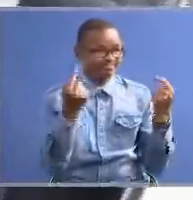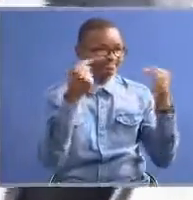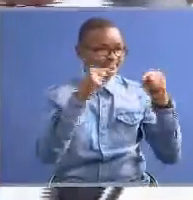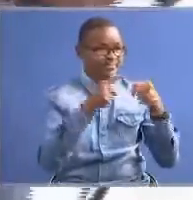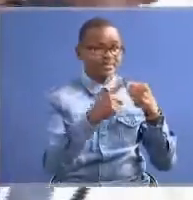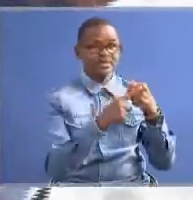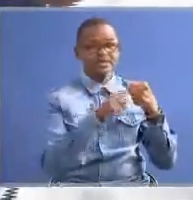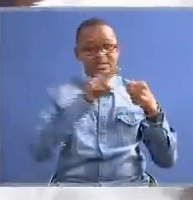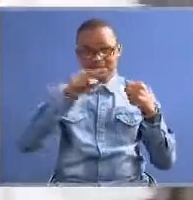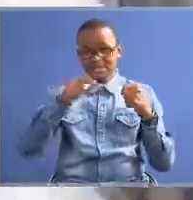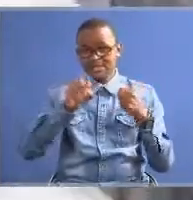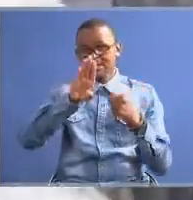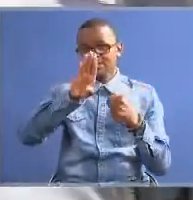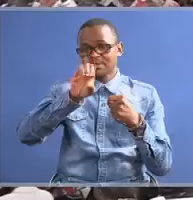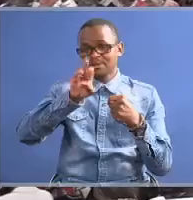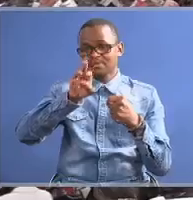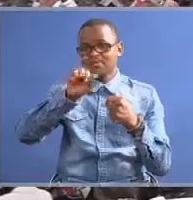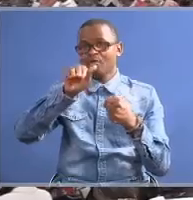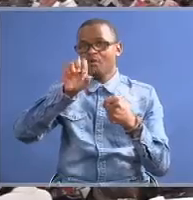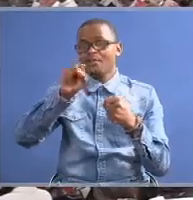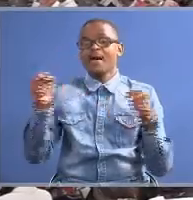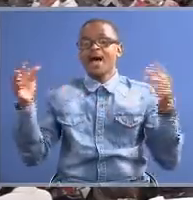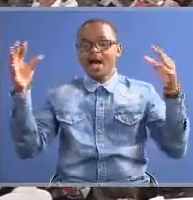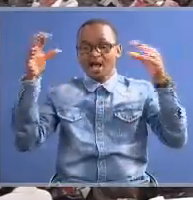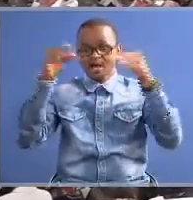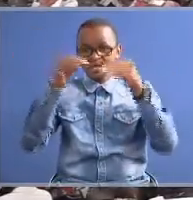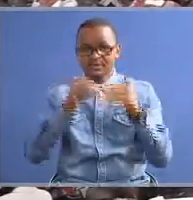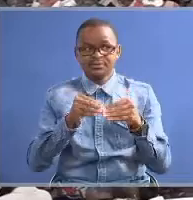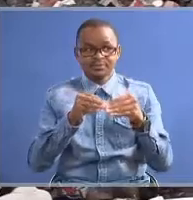the 6,000 Bomas of Kenya arena.